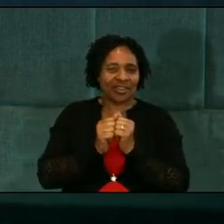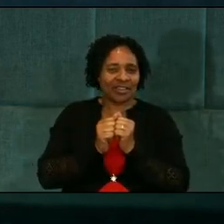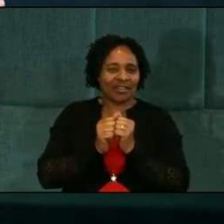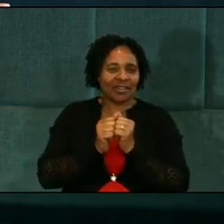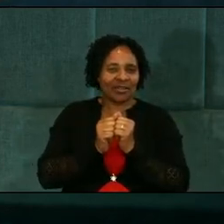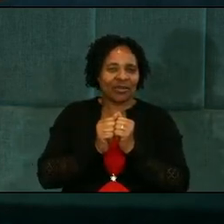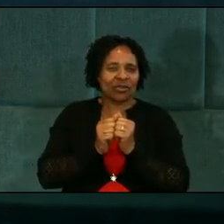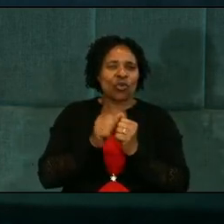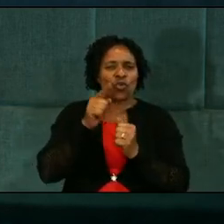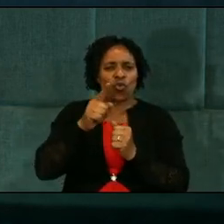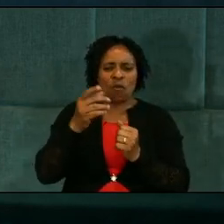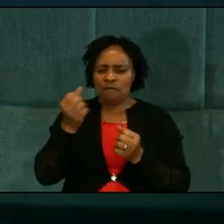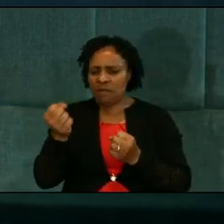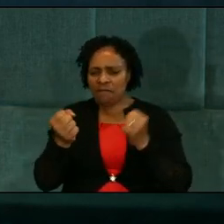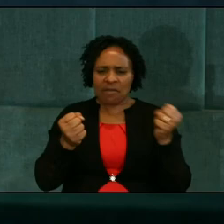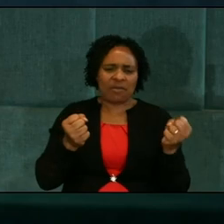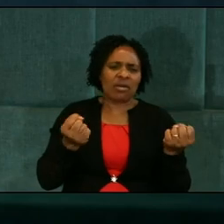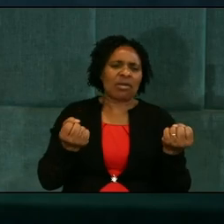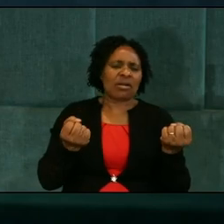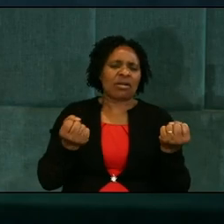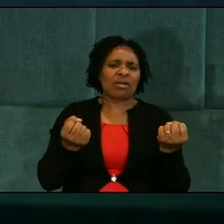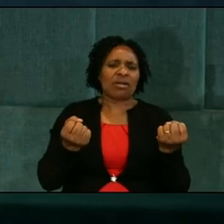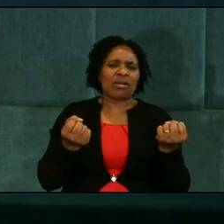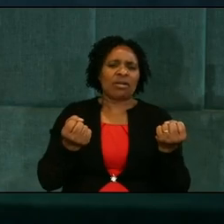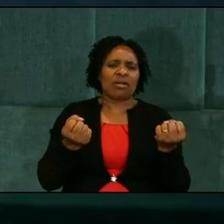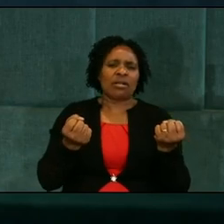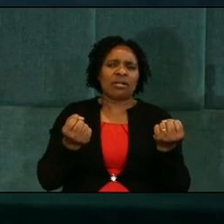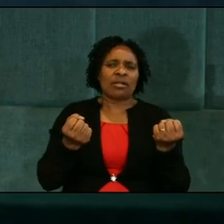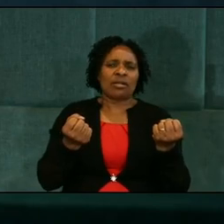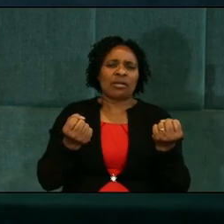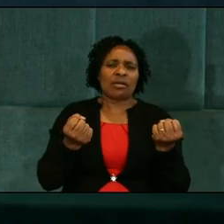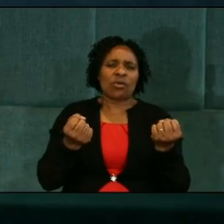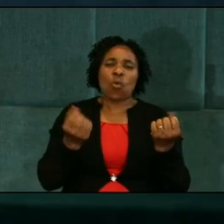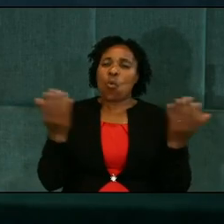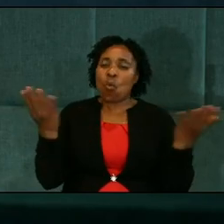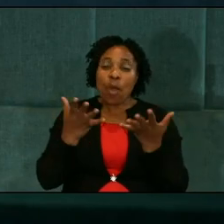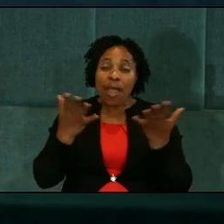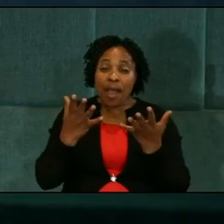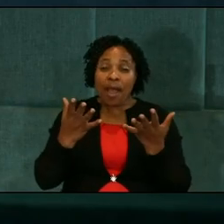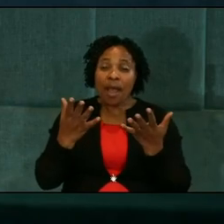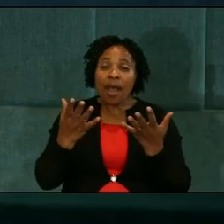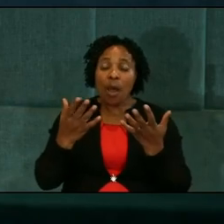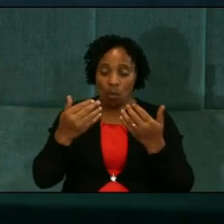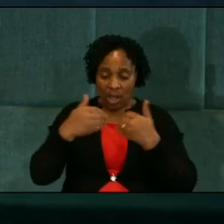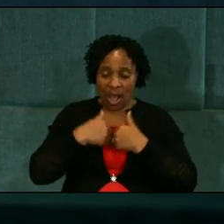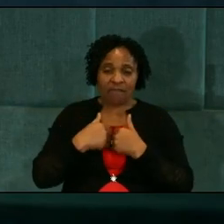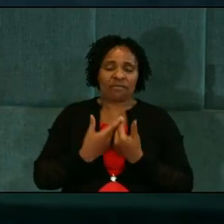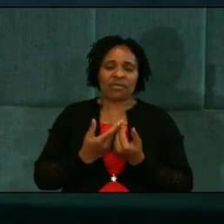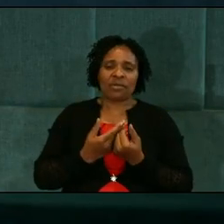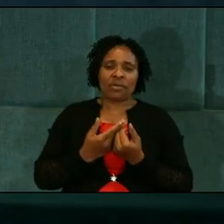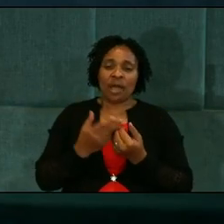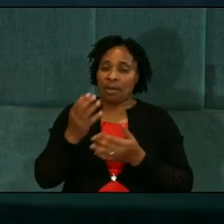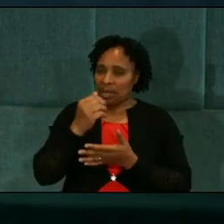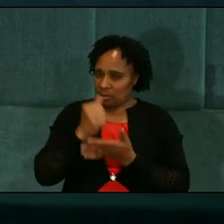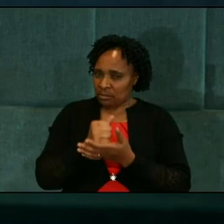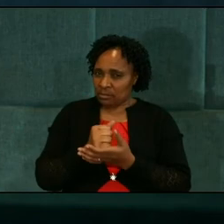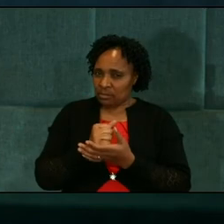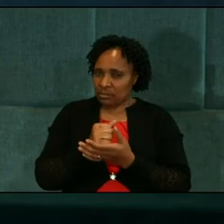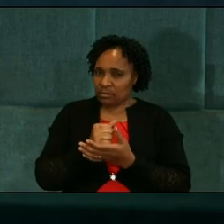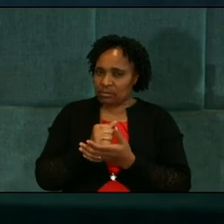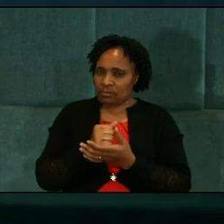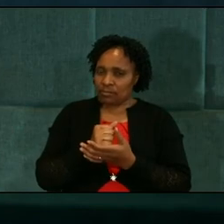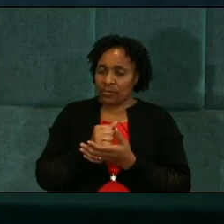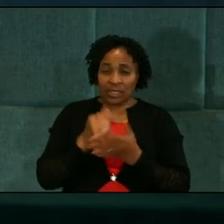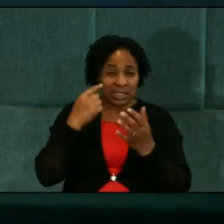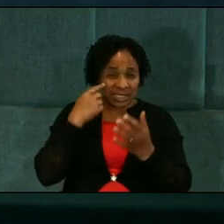preacher. Lukewarm. Lukewarm temperature is where we relax. Amen? You